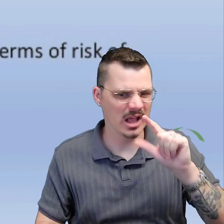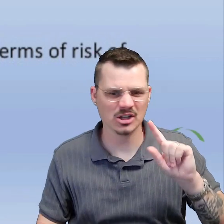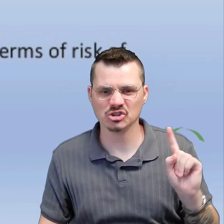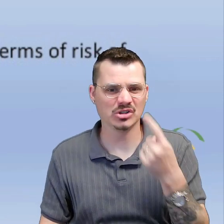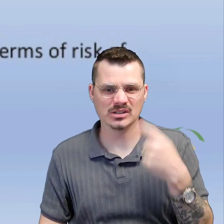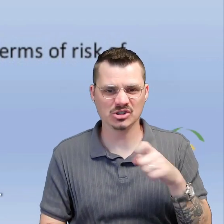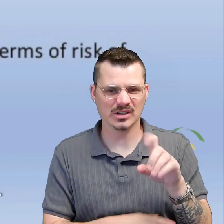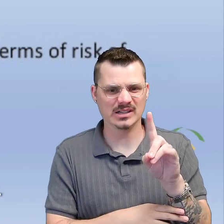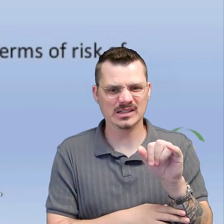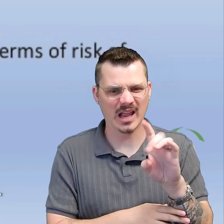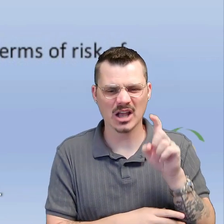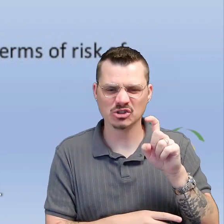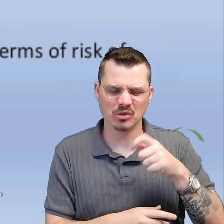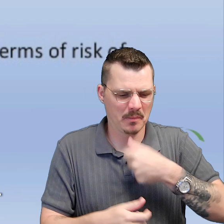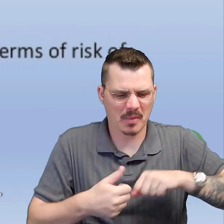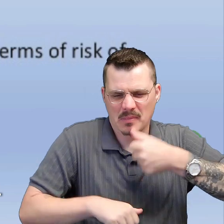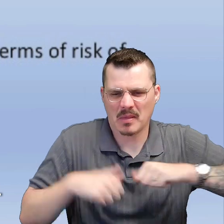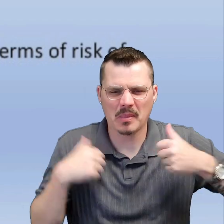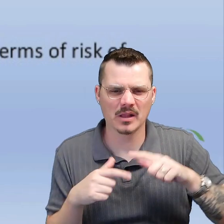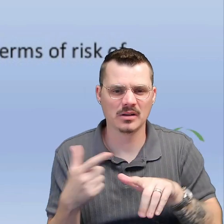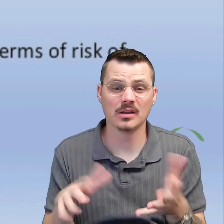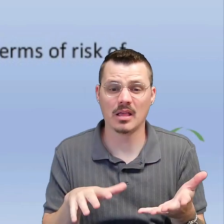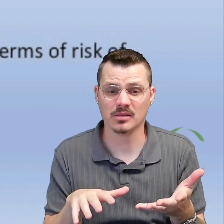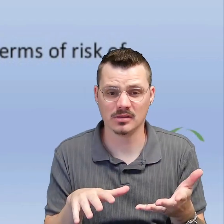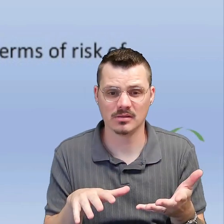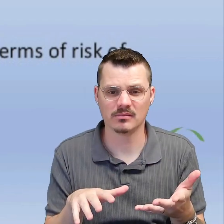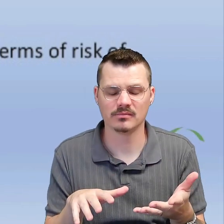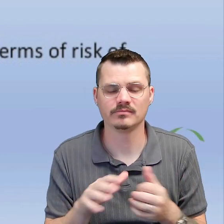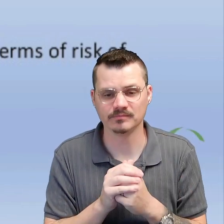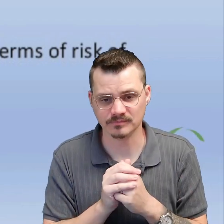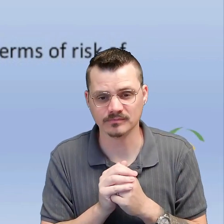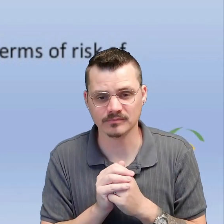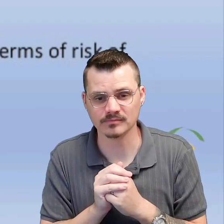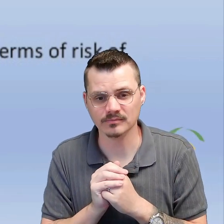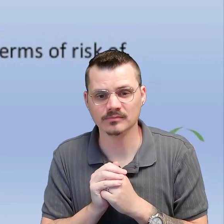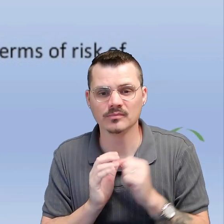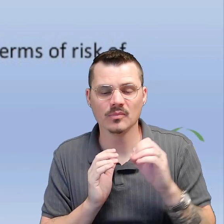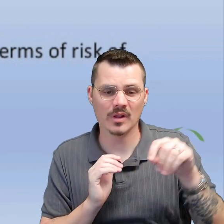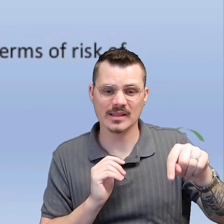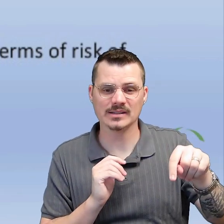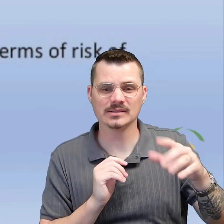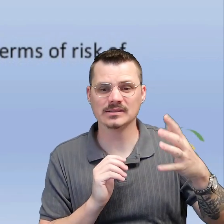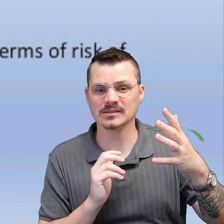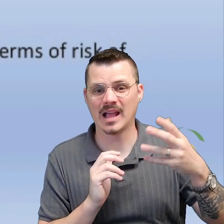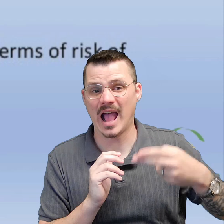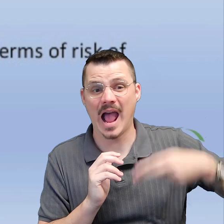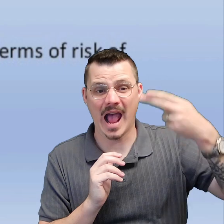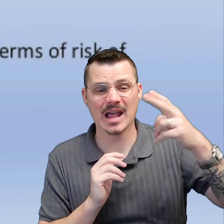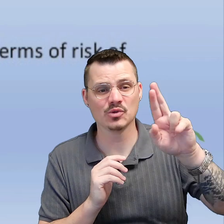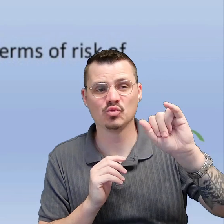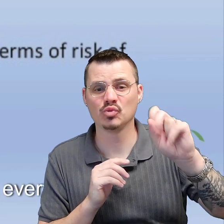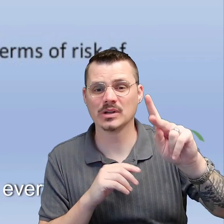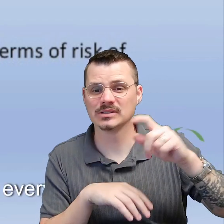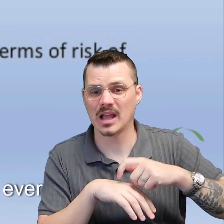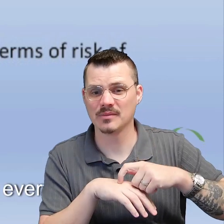just die, they should be mutilated to death. And this is a very, very high